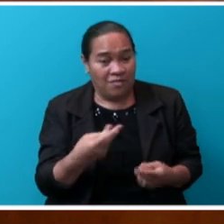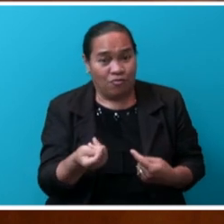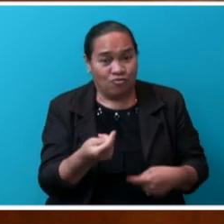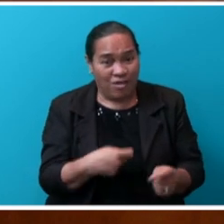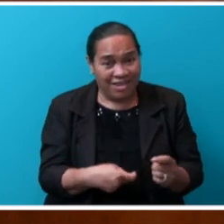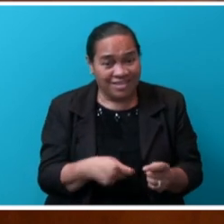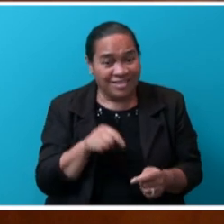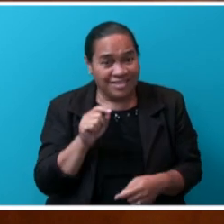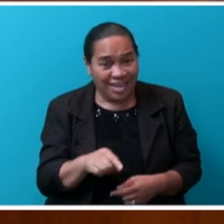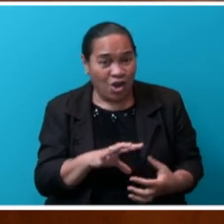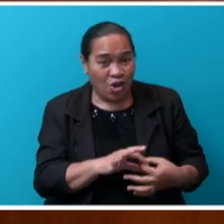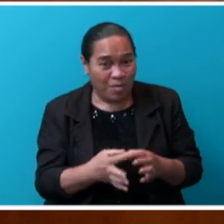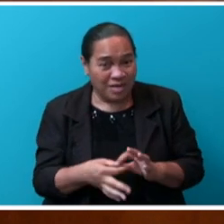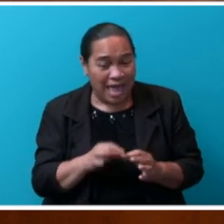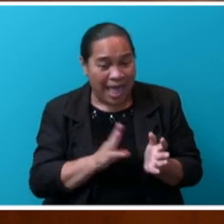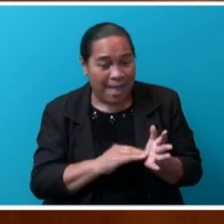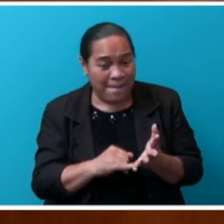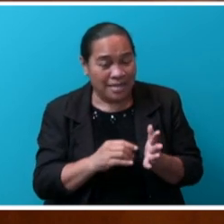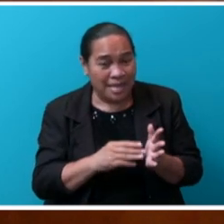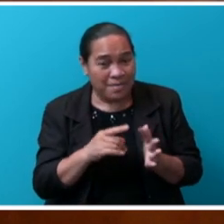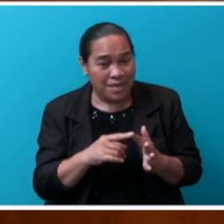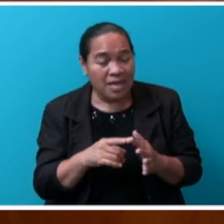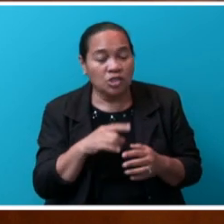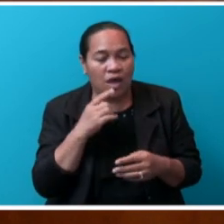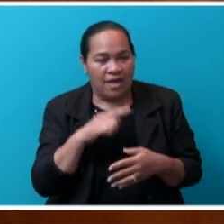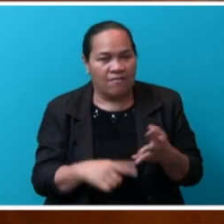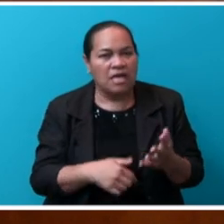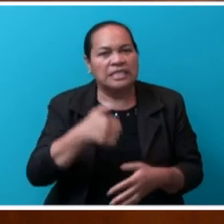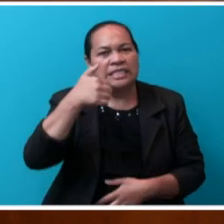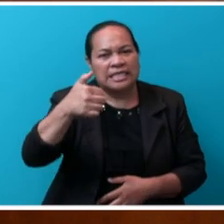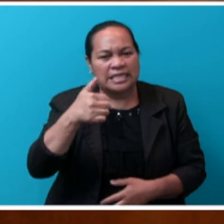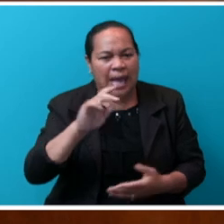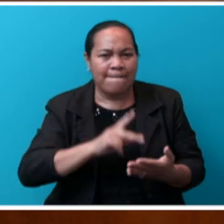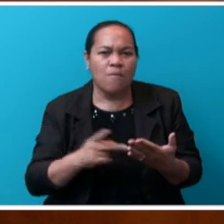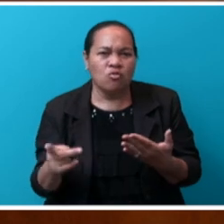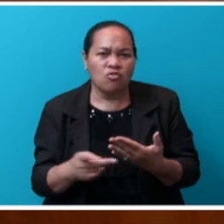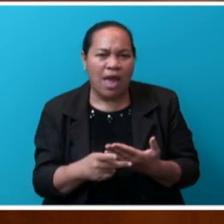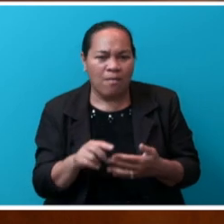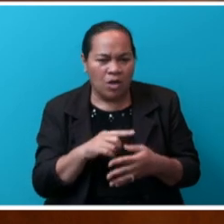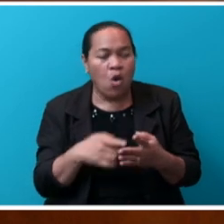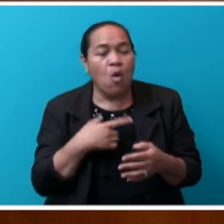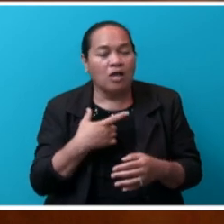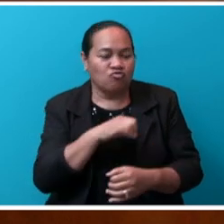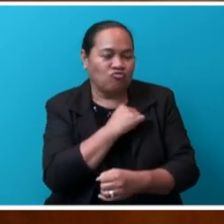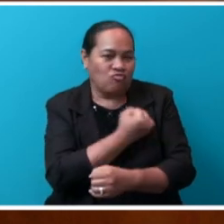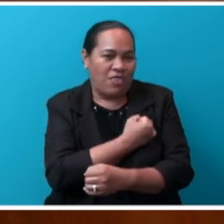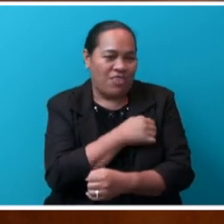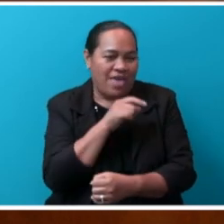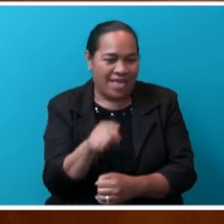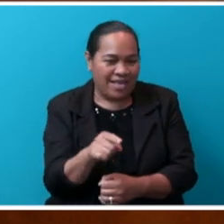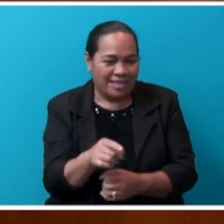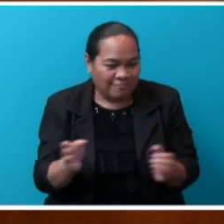MSMEs and Communication, 6 key grant programs have been designed to strengthen